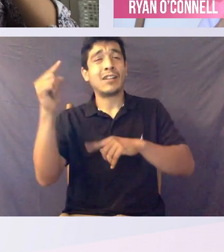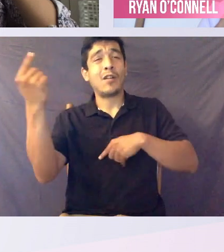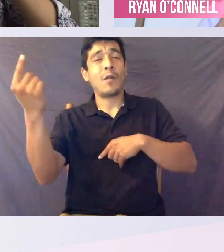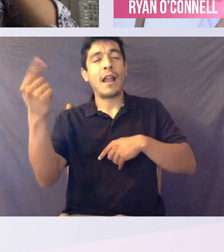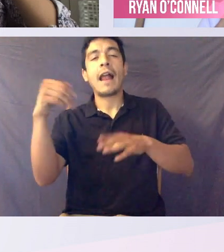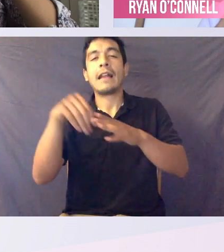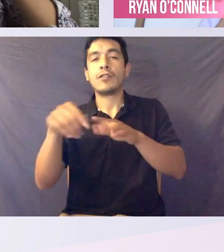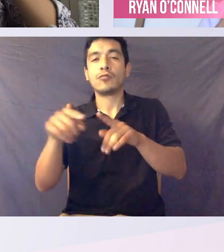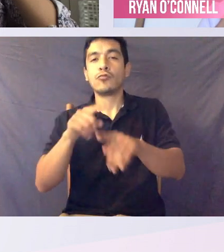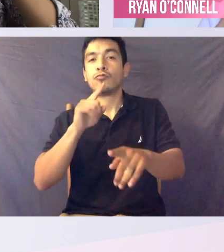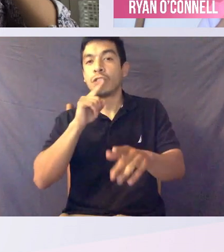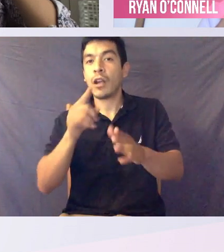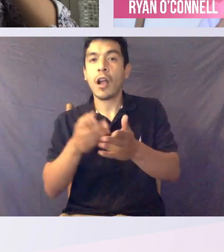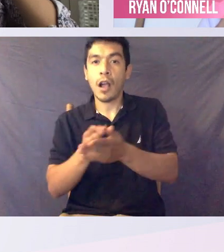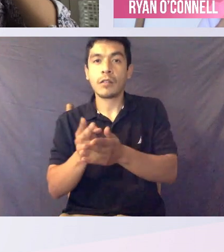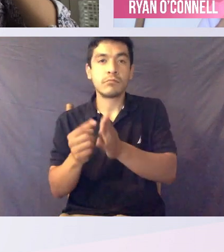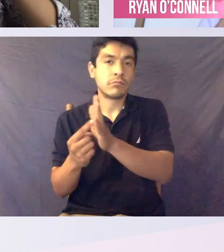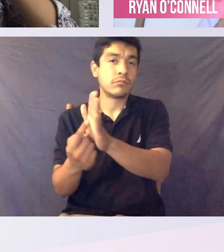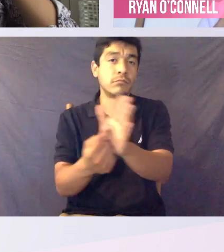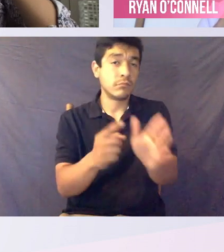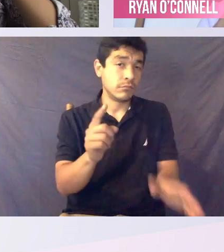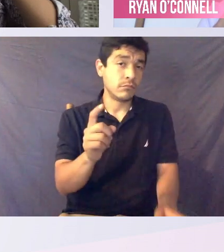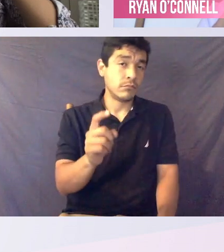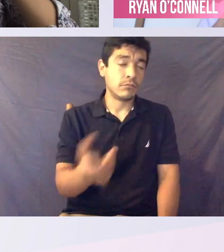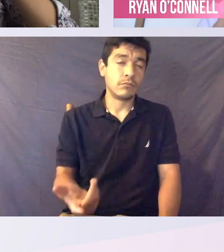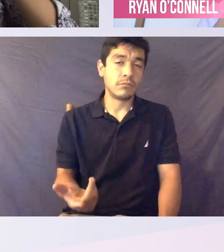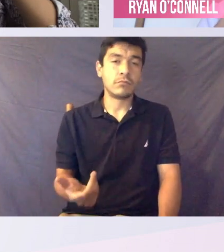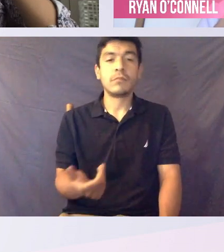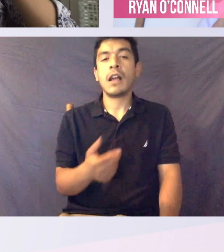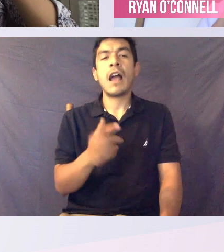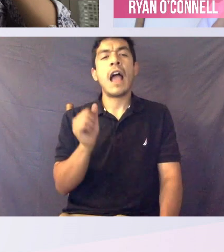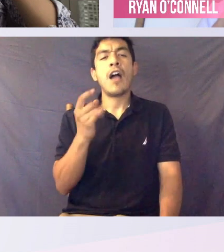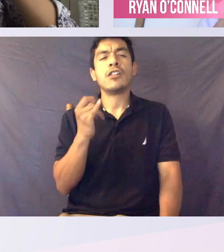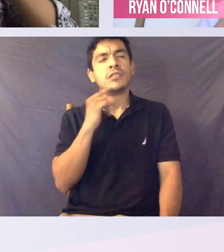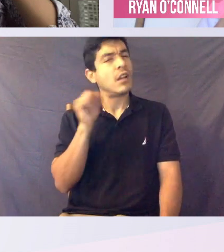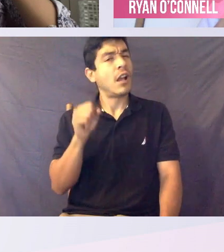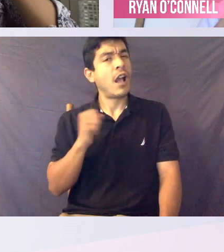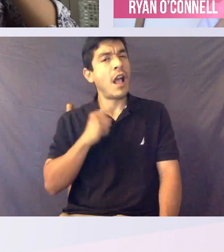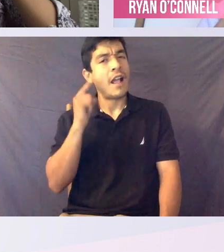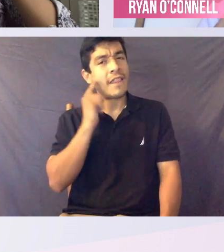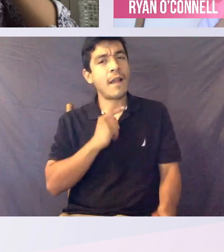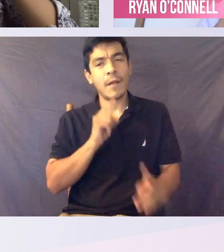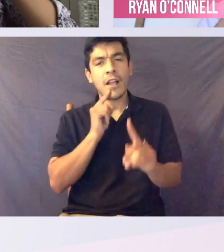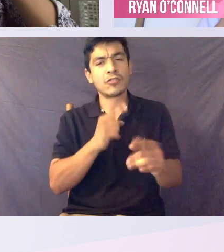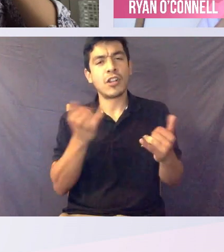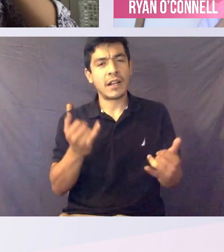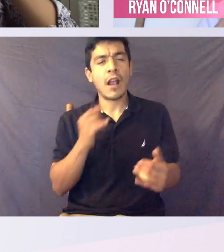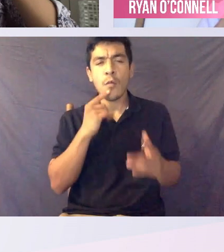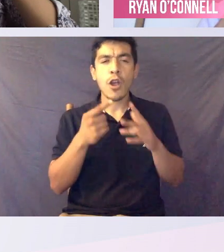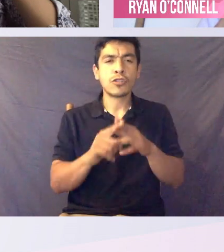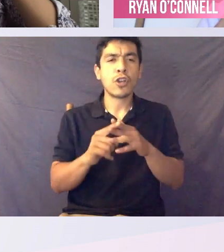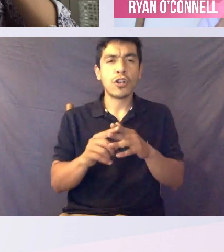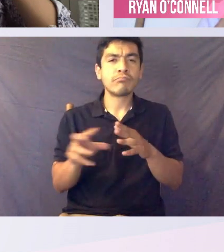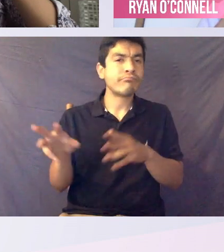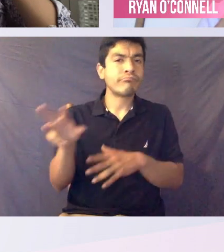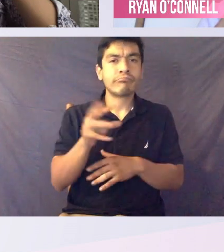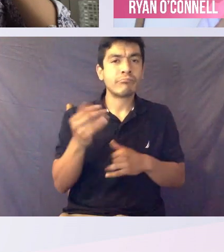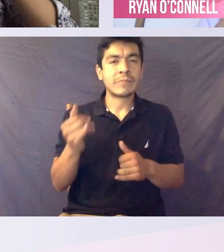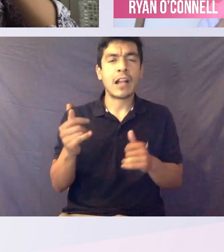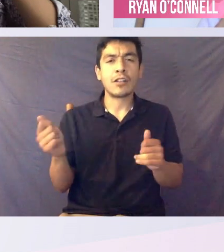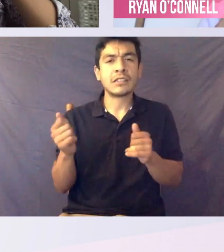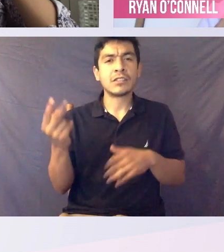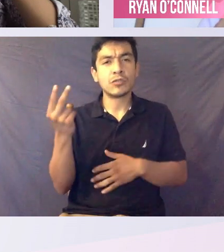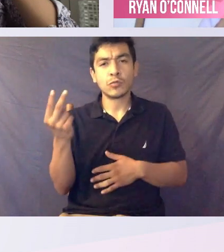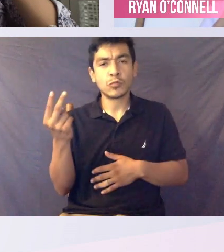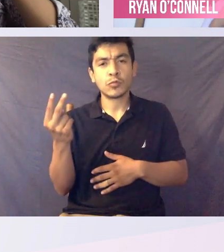representation? Yeah, I think my answer now, you know, we're about to start shooting season 2 of Emily in Paris. My answer now is